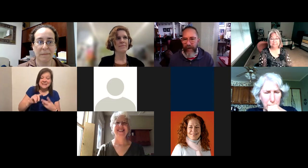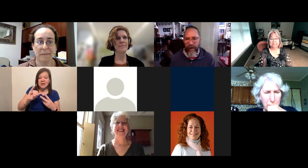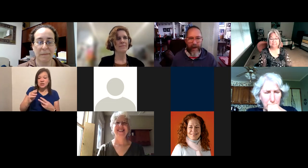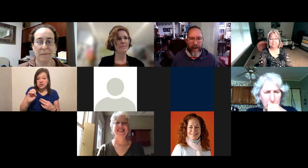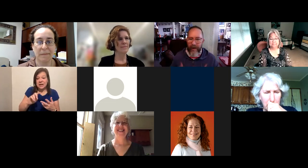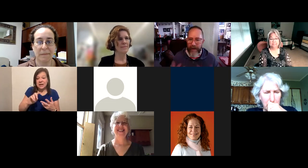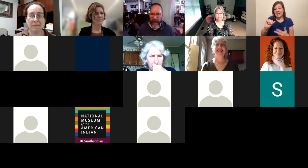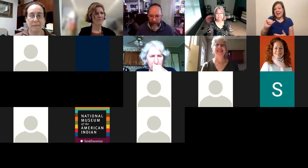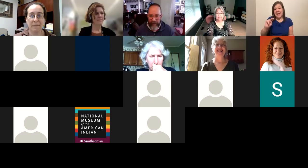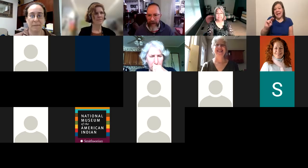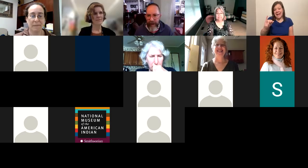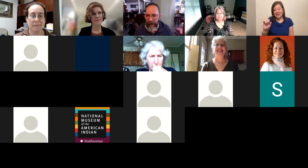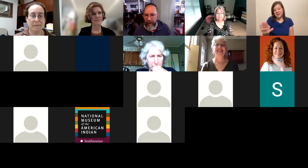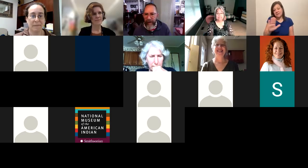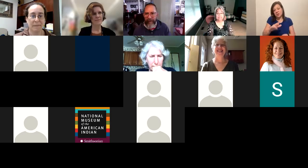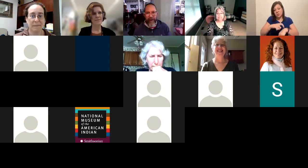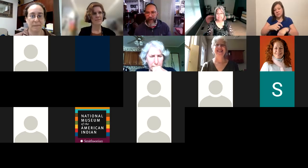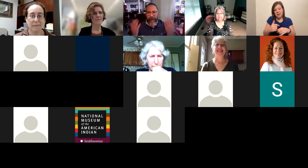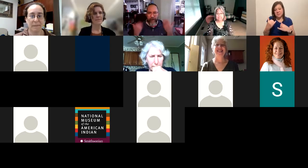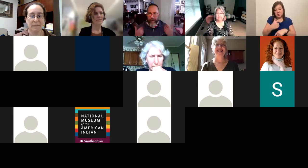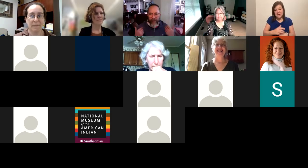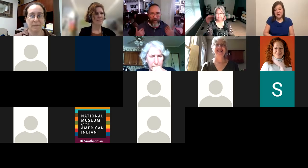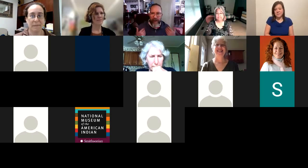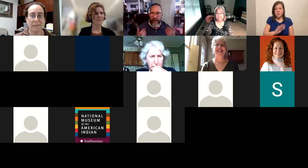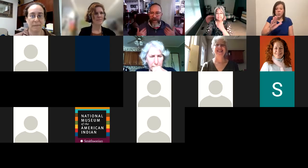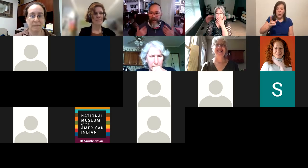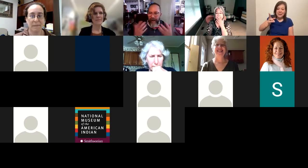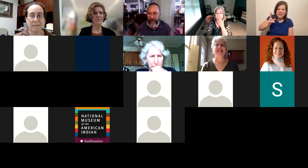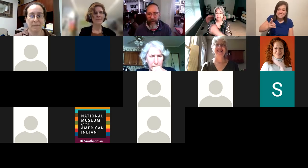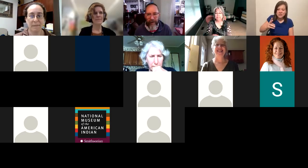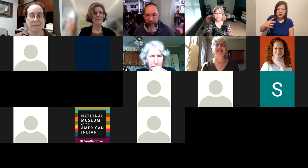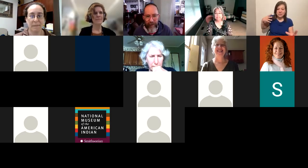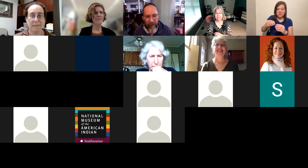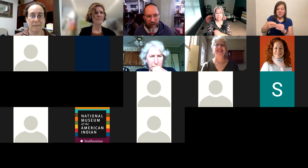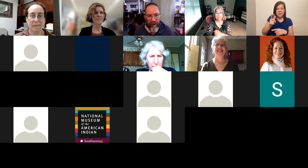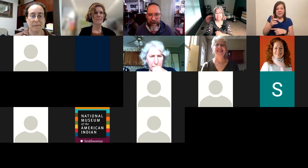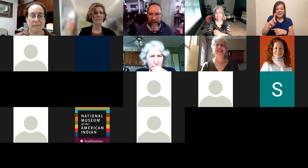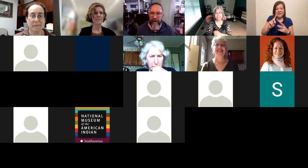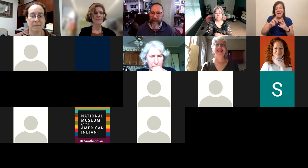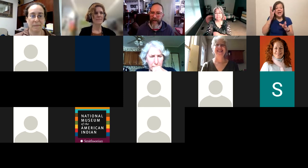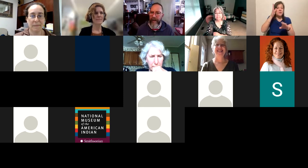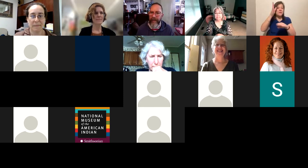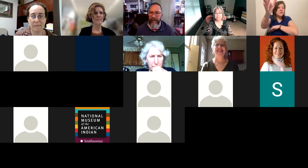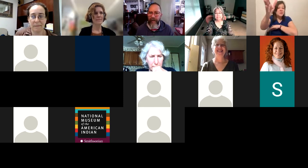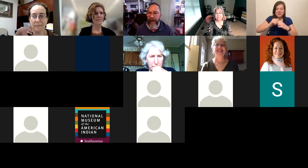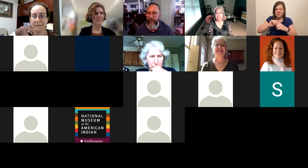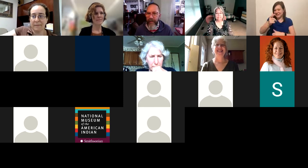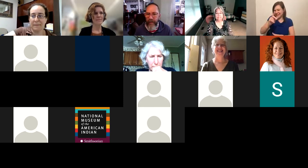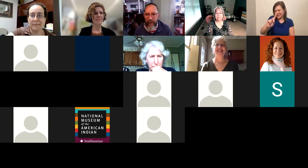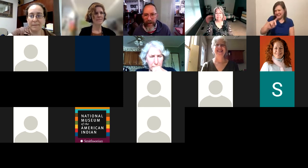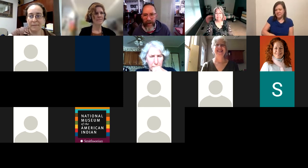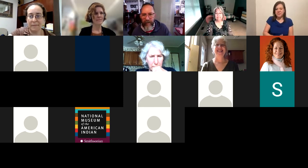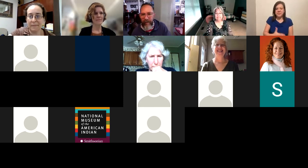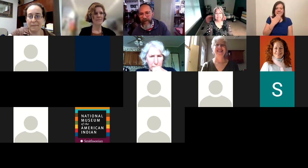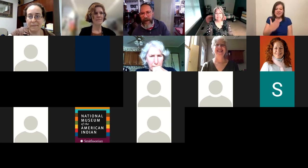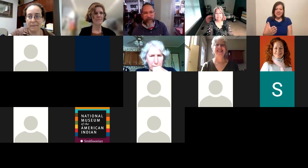for your, your time today, uh, your history with lead and your future with lead. Um, thanks to